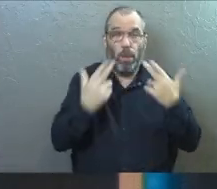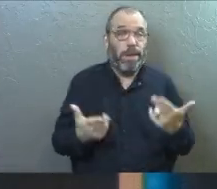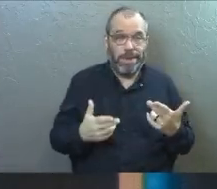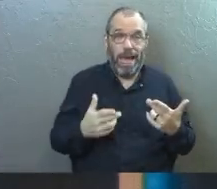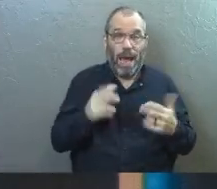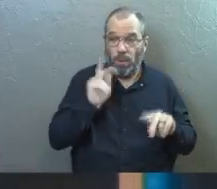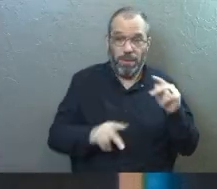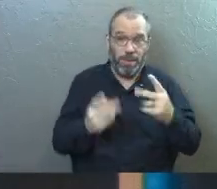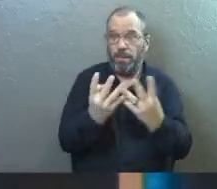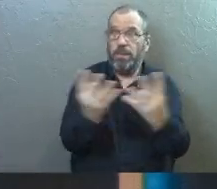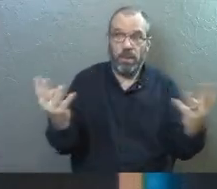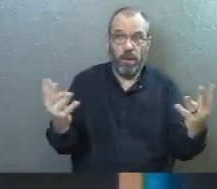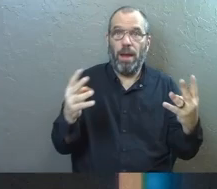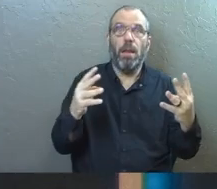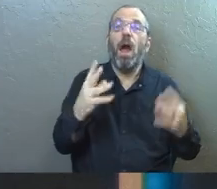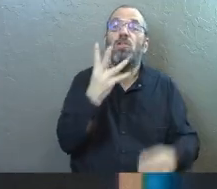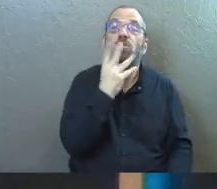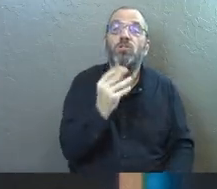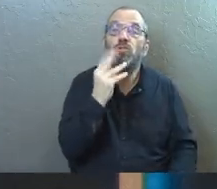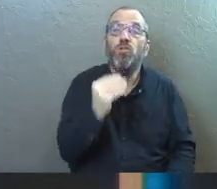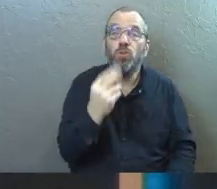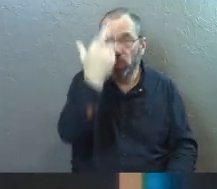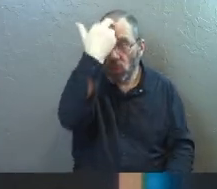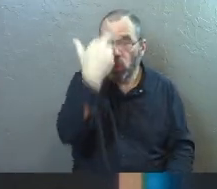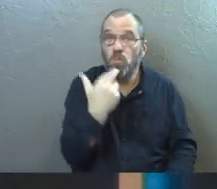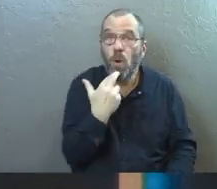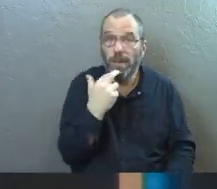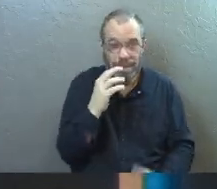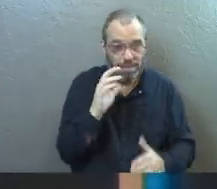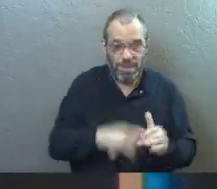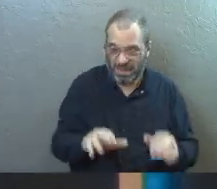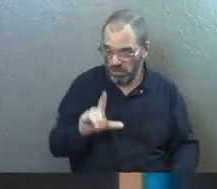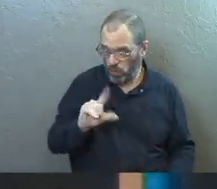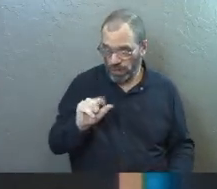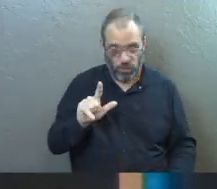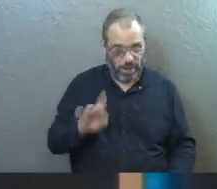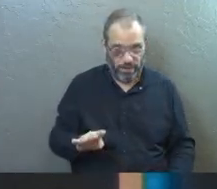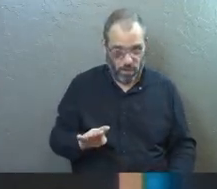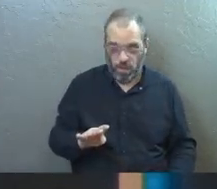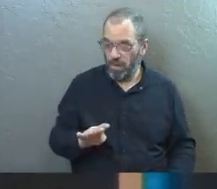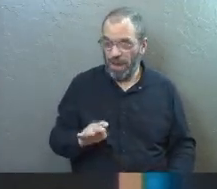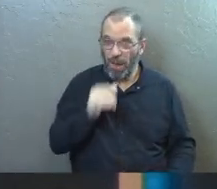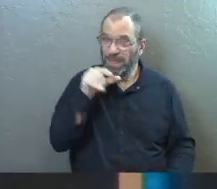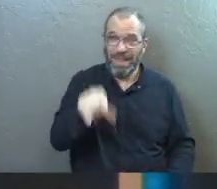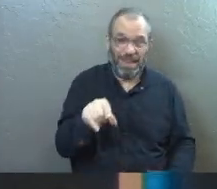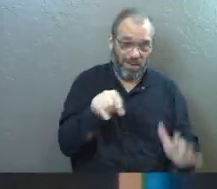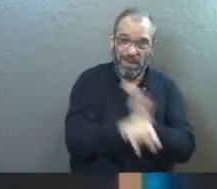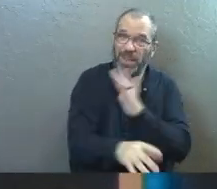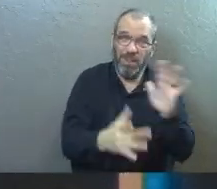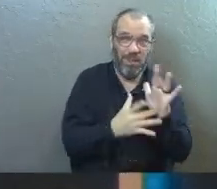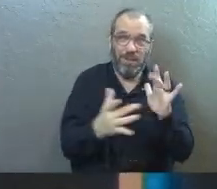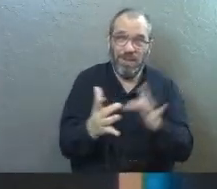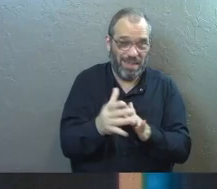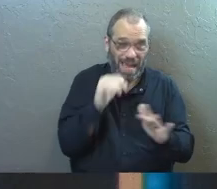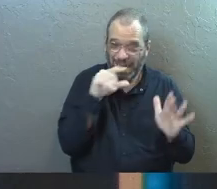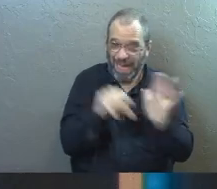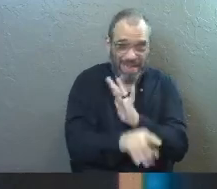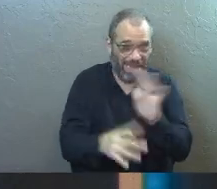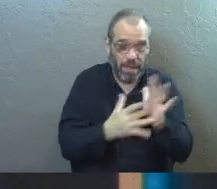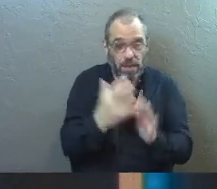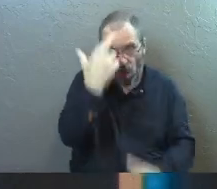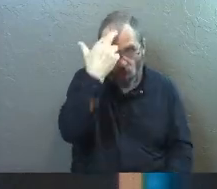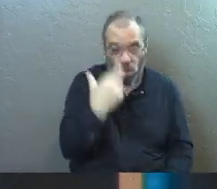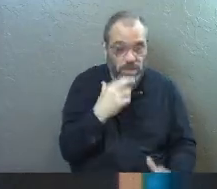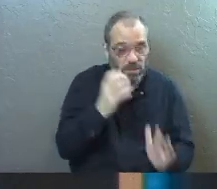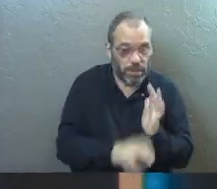I wasn't one of the people there, right? The Jewish people and the Romans did way back. It's 2024. Pastor Ricky, I wasn't there. I didn't kill Jesus.